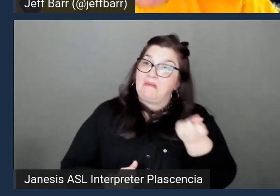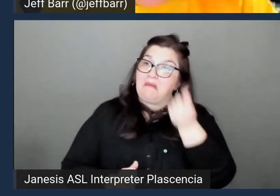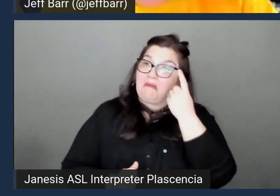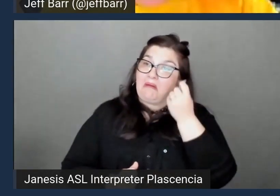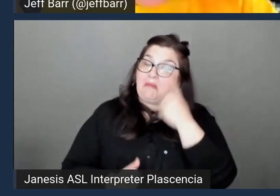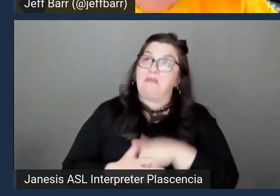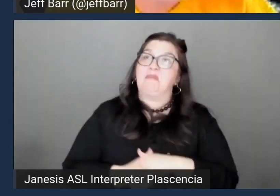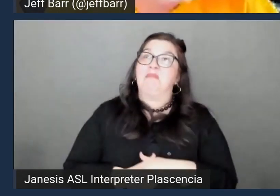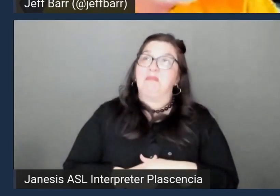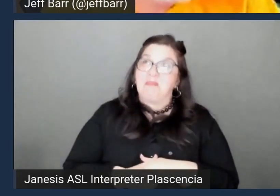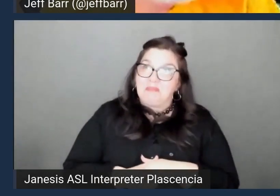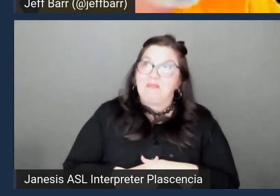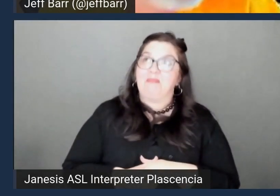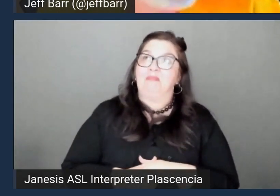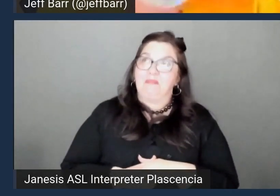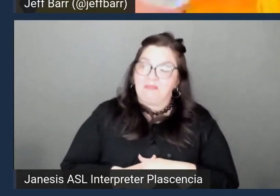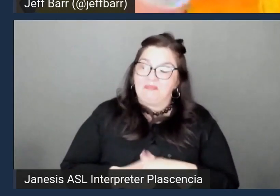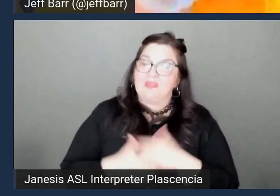So,